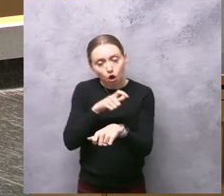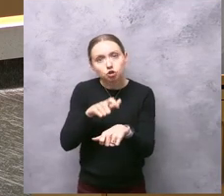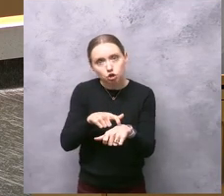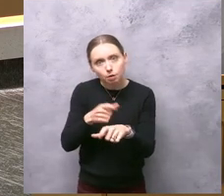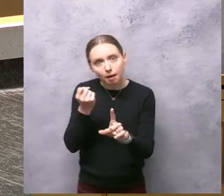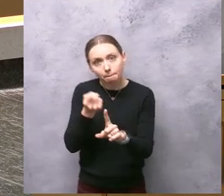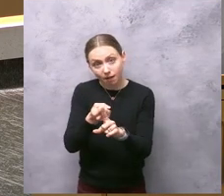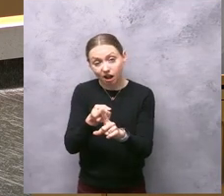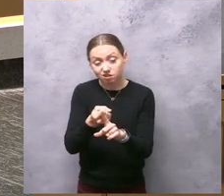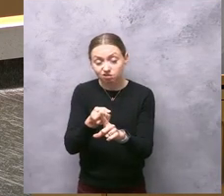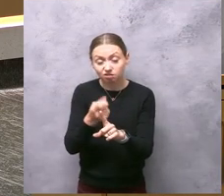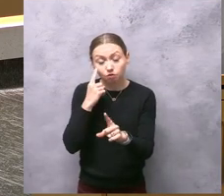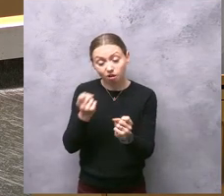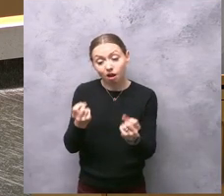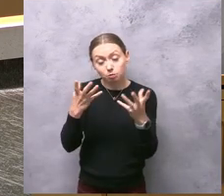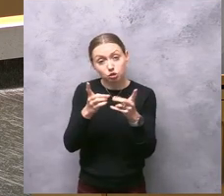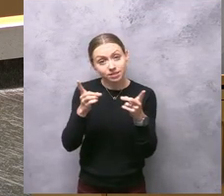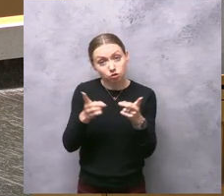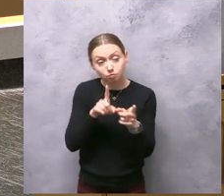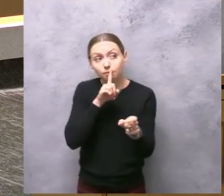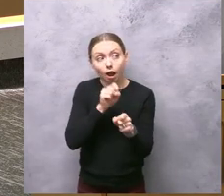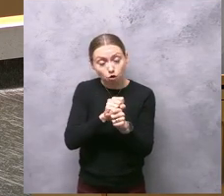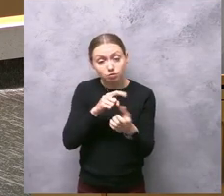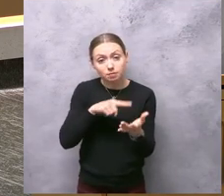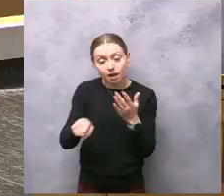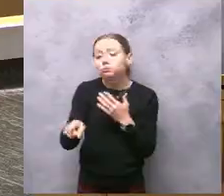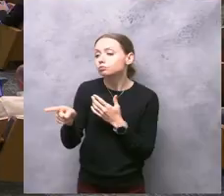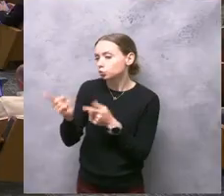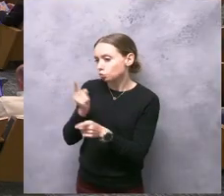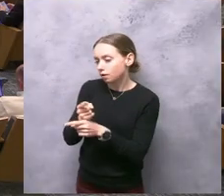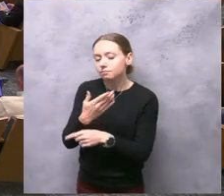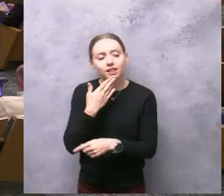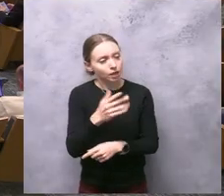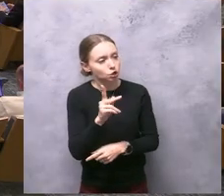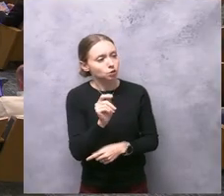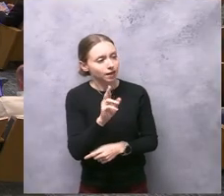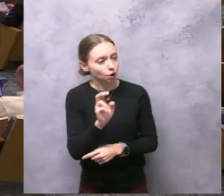district actually has to pay. You are correct. Thank you, Karen.